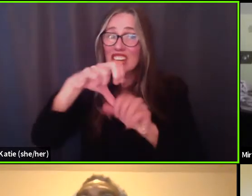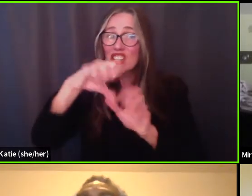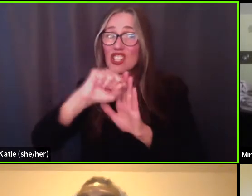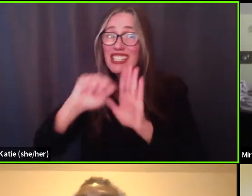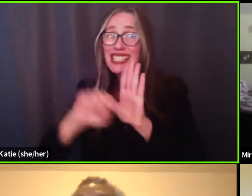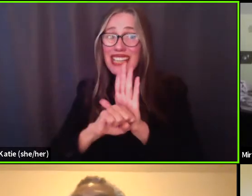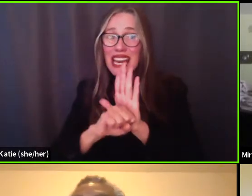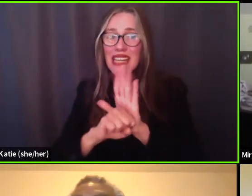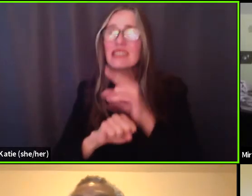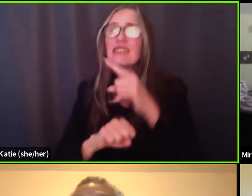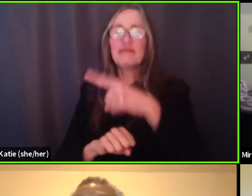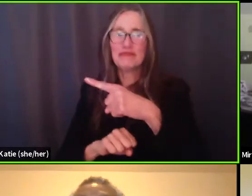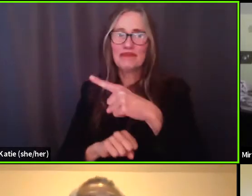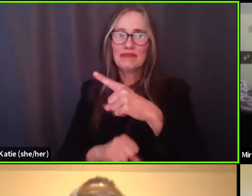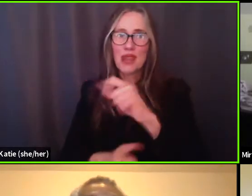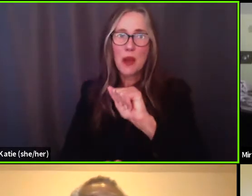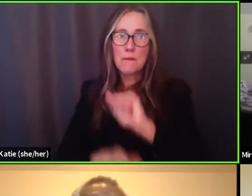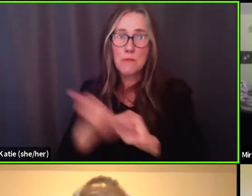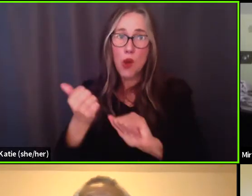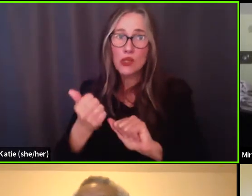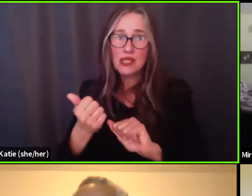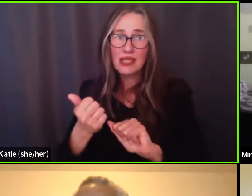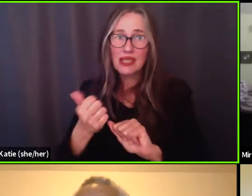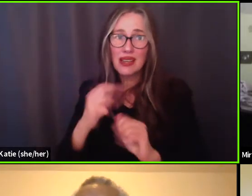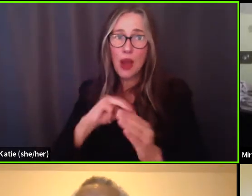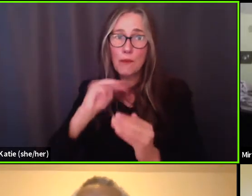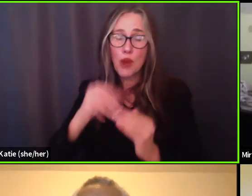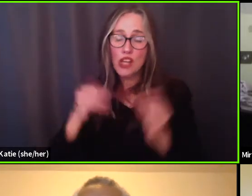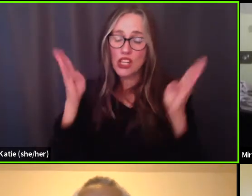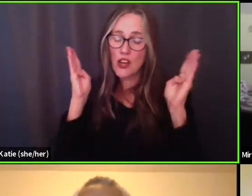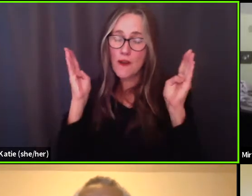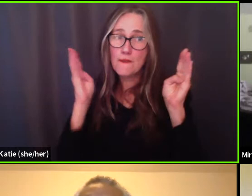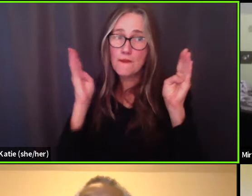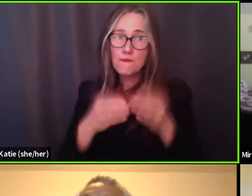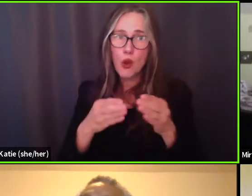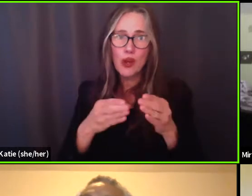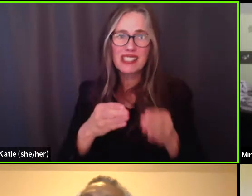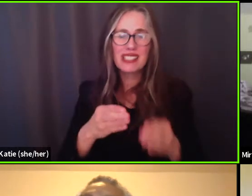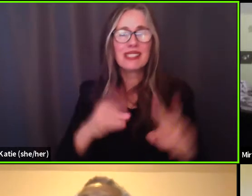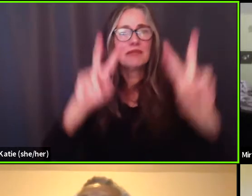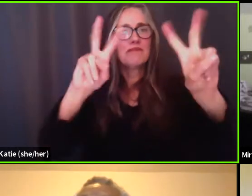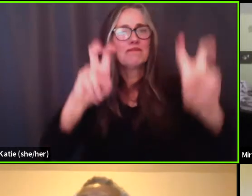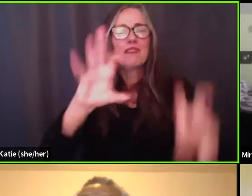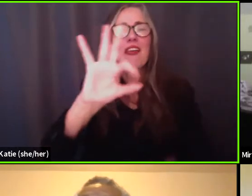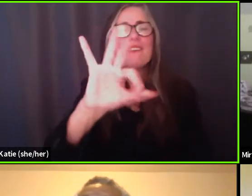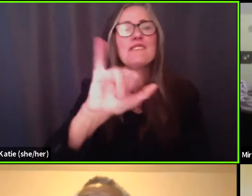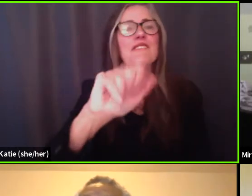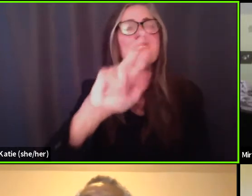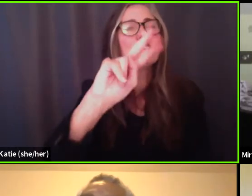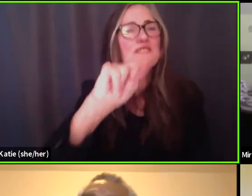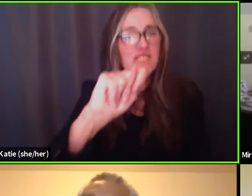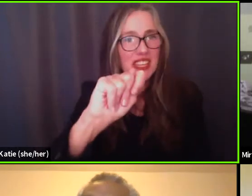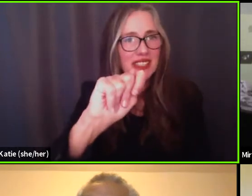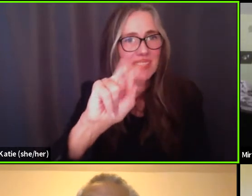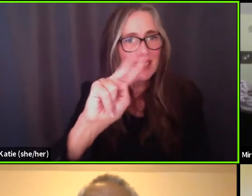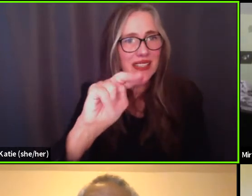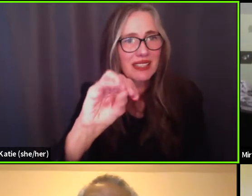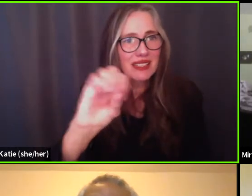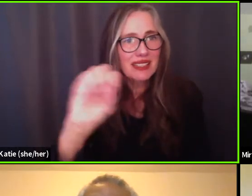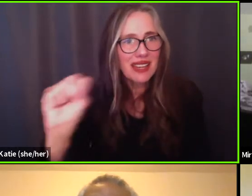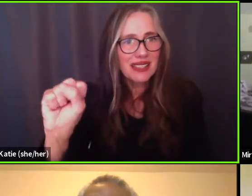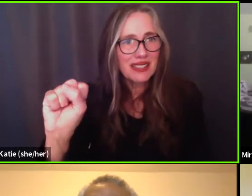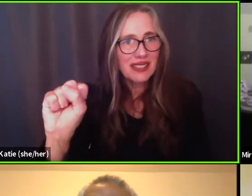fitness and in this sense fitness is a sort of an imposed sense of normativity